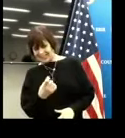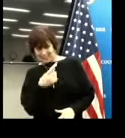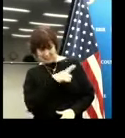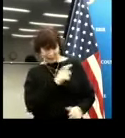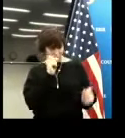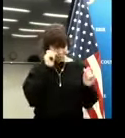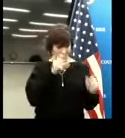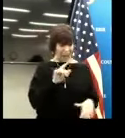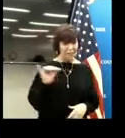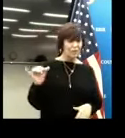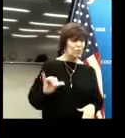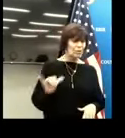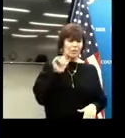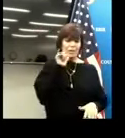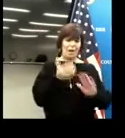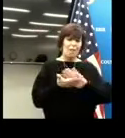surprise